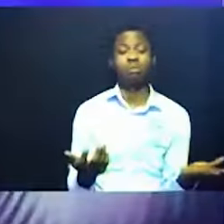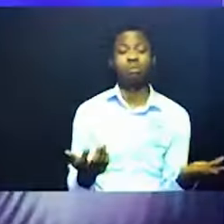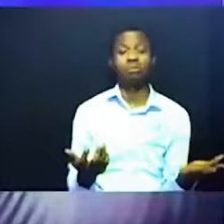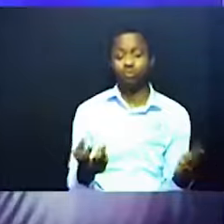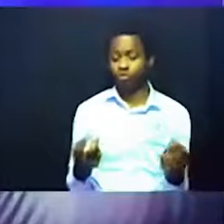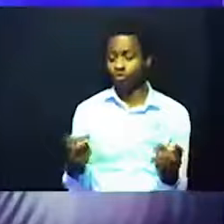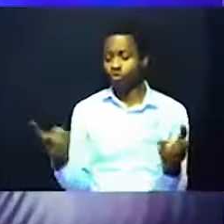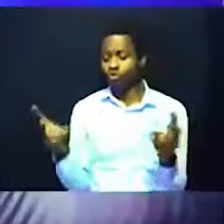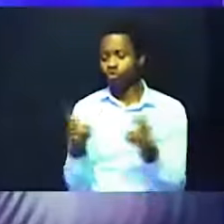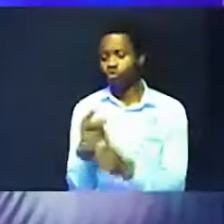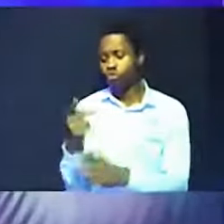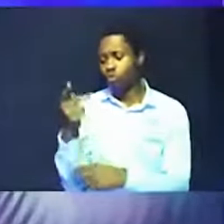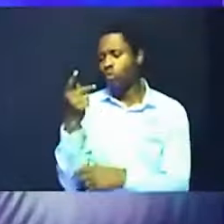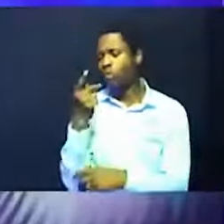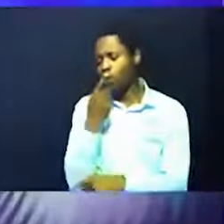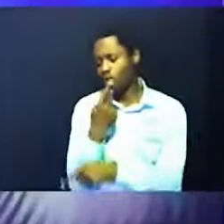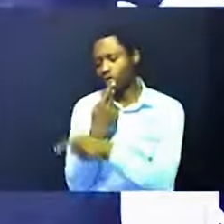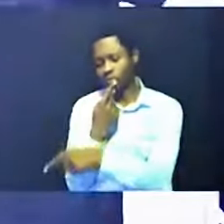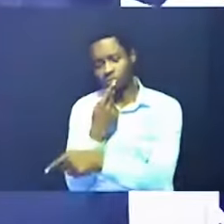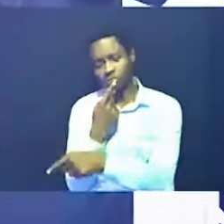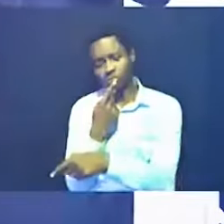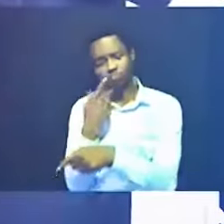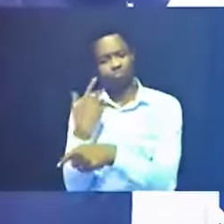so here Paul reminds the